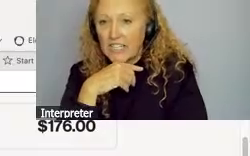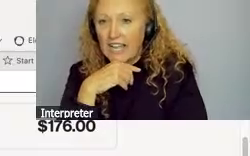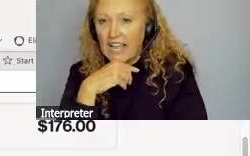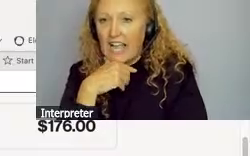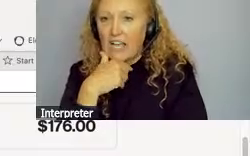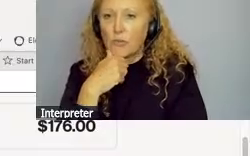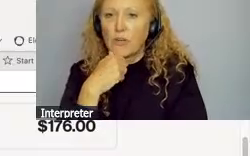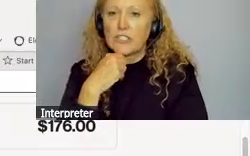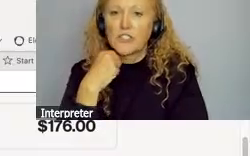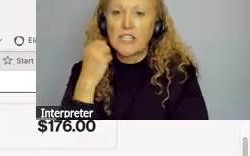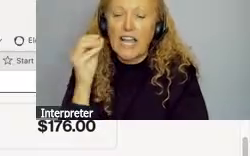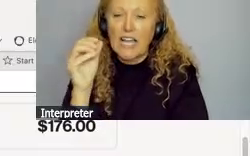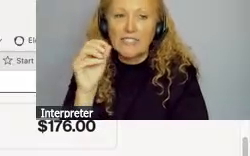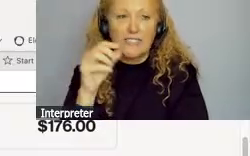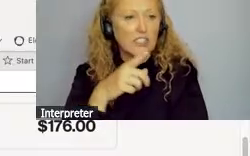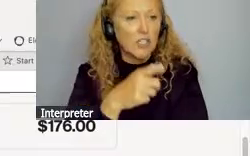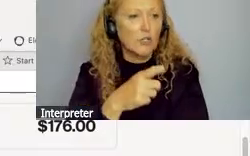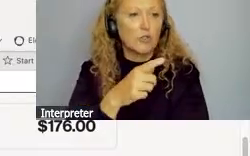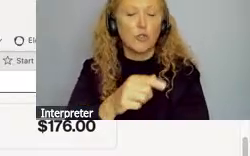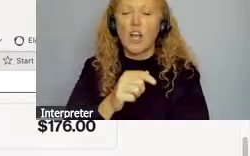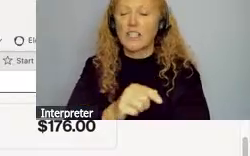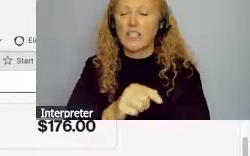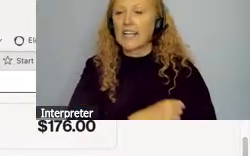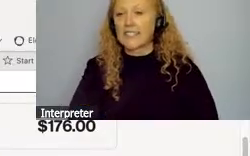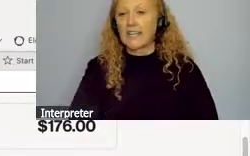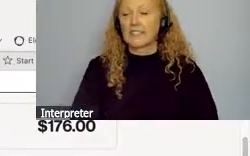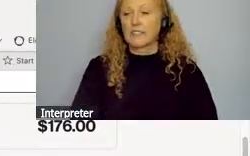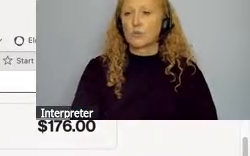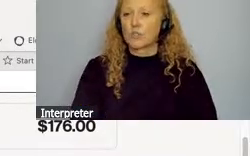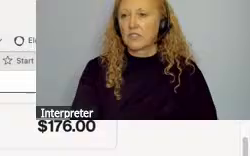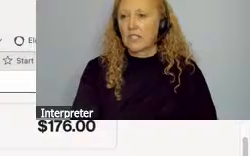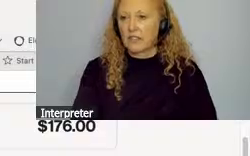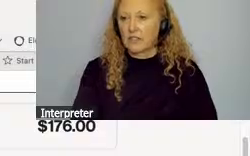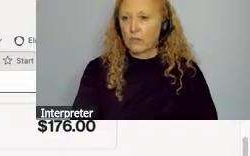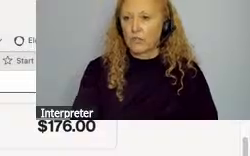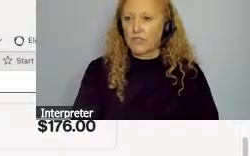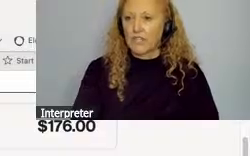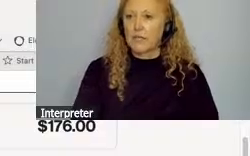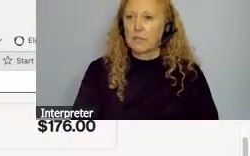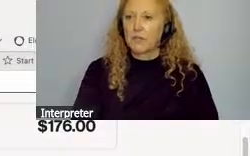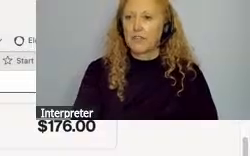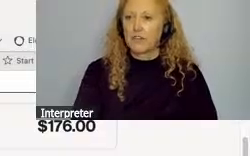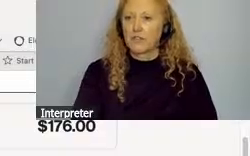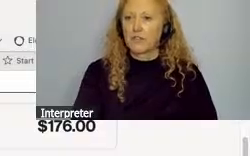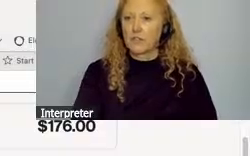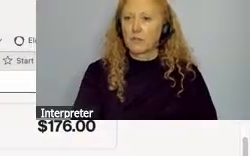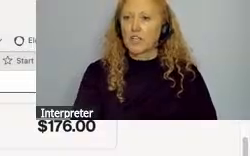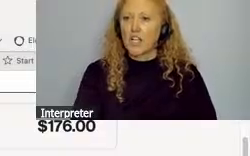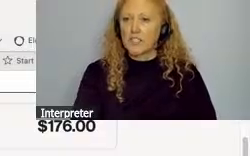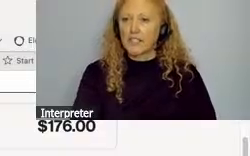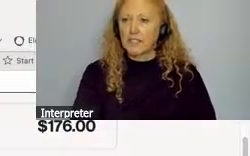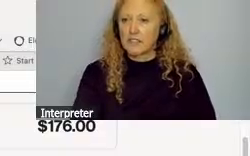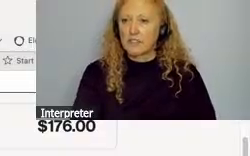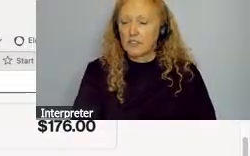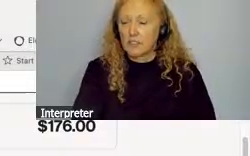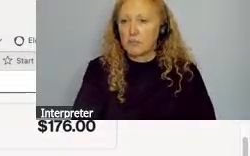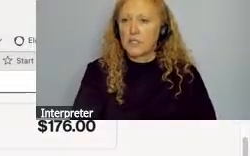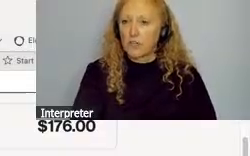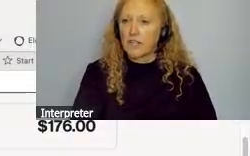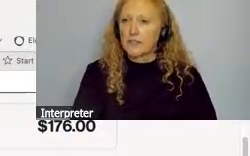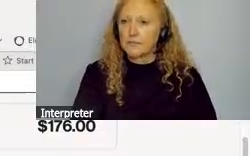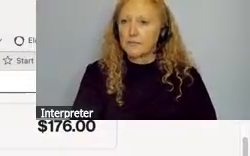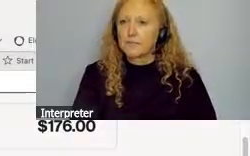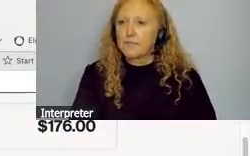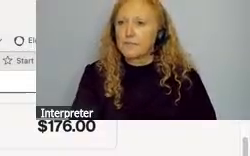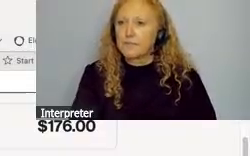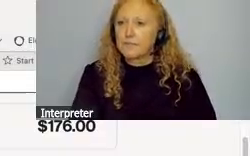change that, how does it know to contact us? Where does that come up on there for them to contact, me